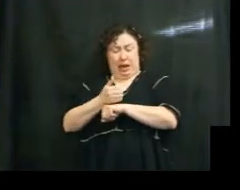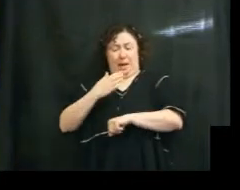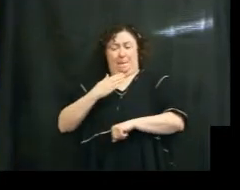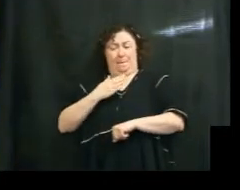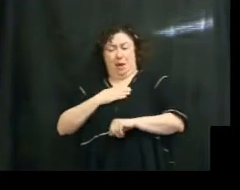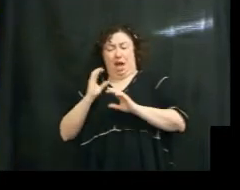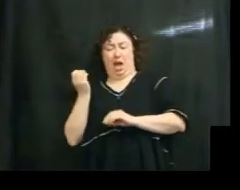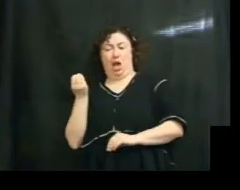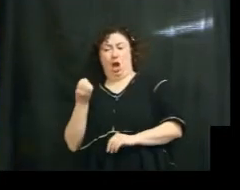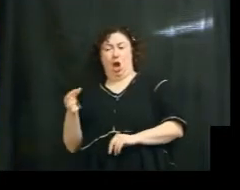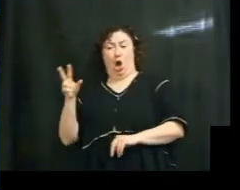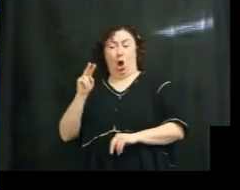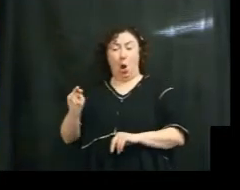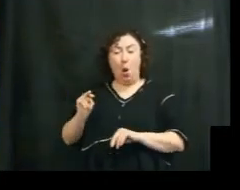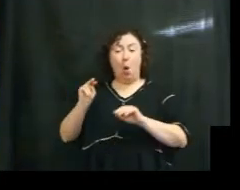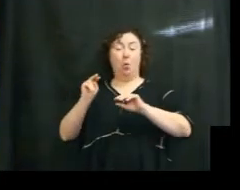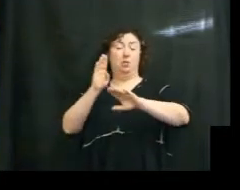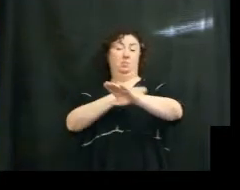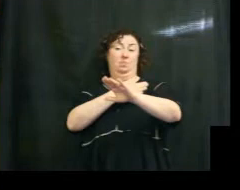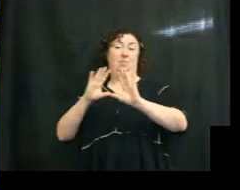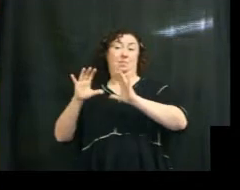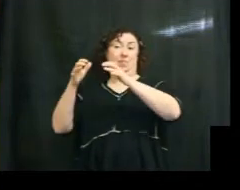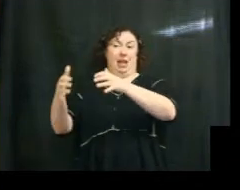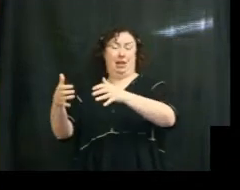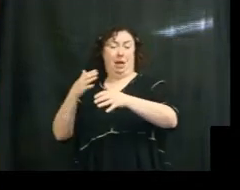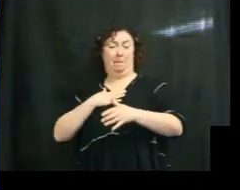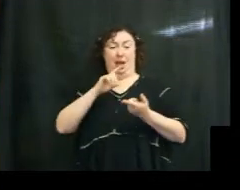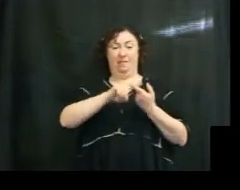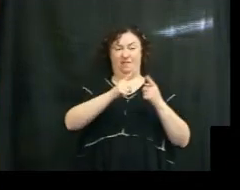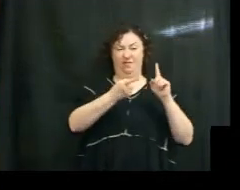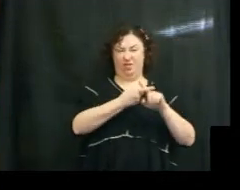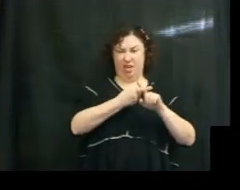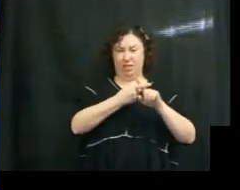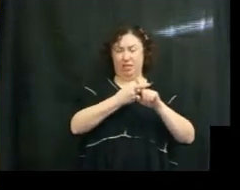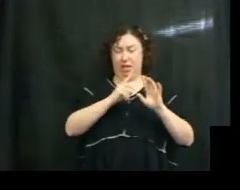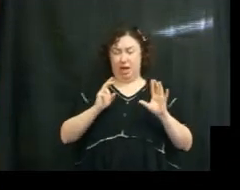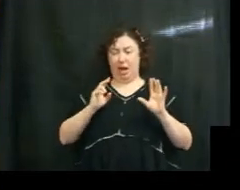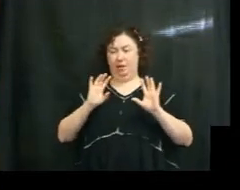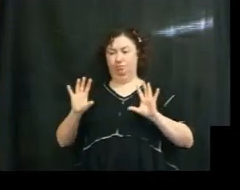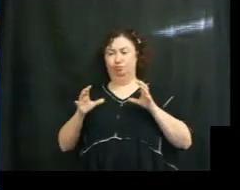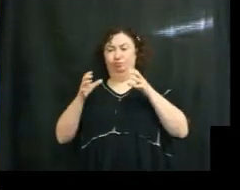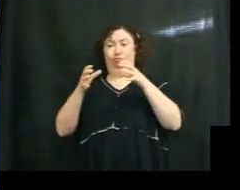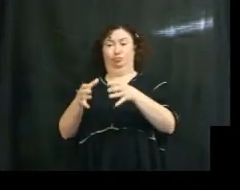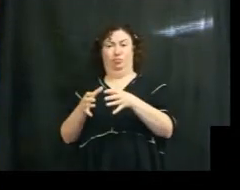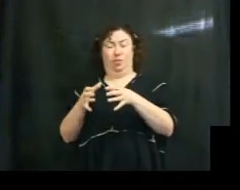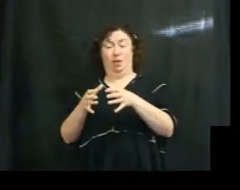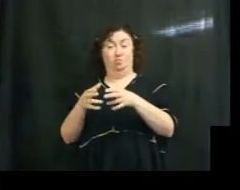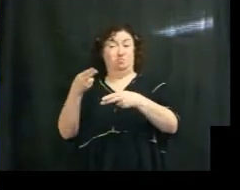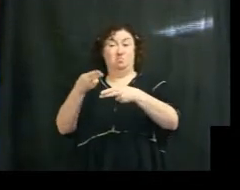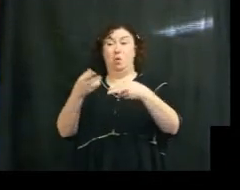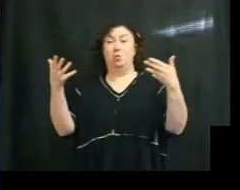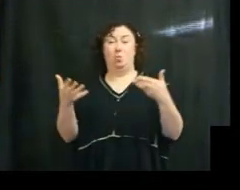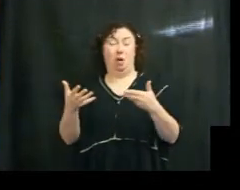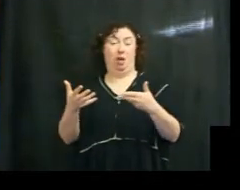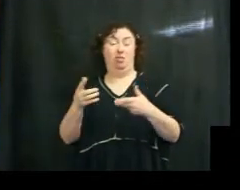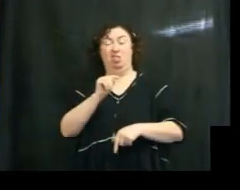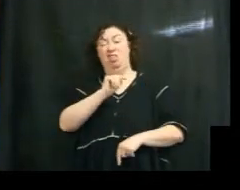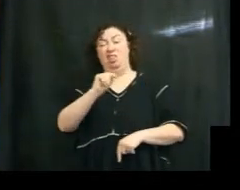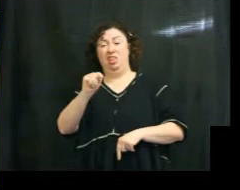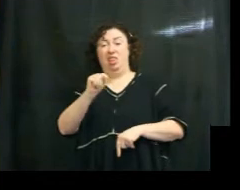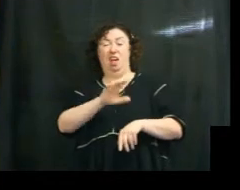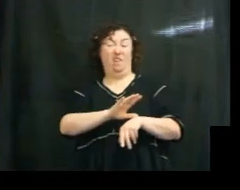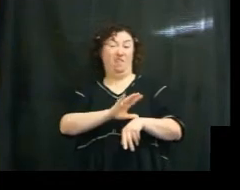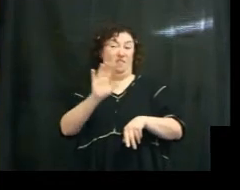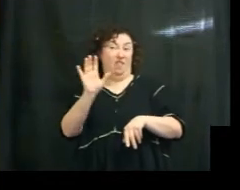we called ourselves the 5 o'clock band because that was the time we went out to play and each